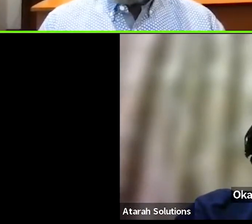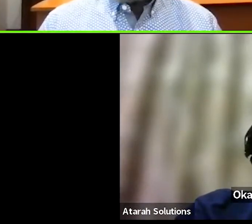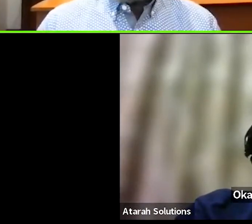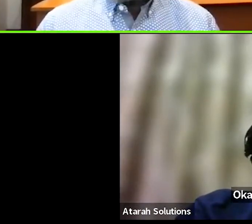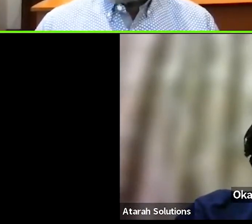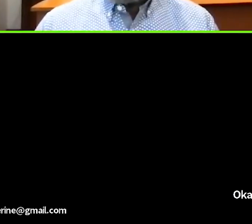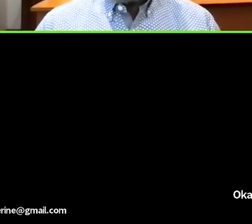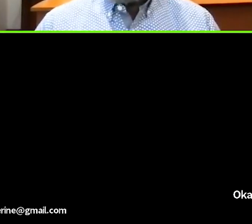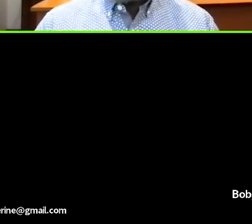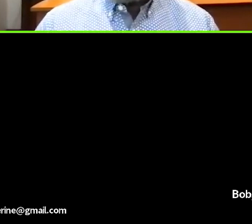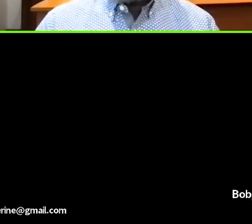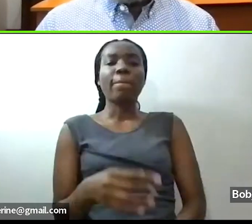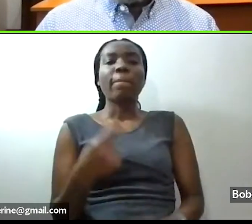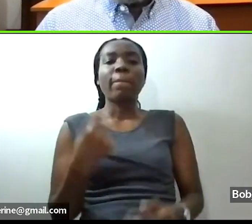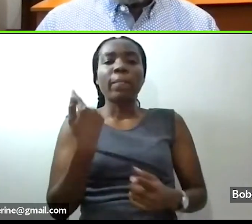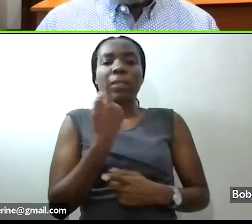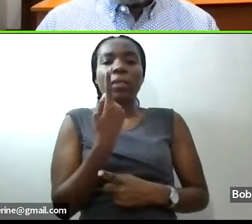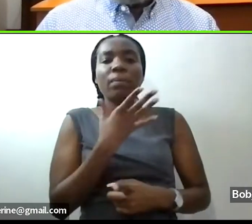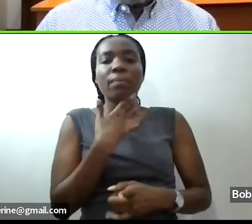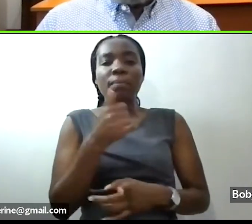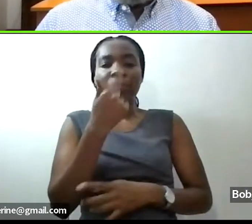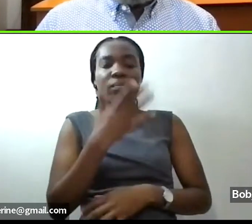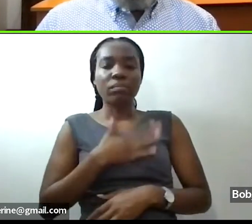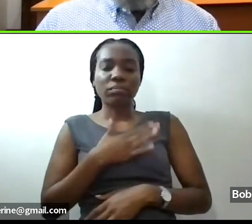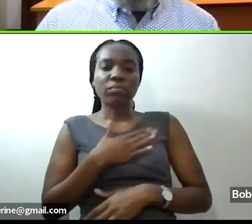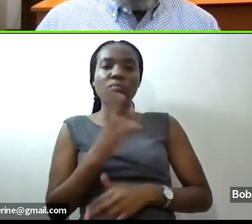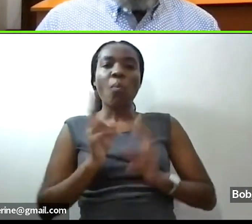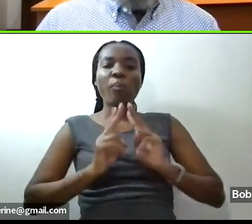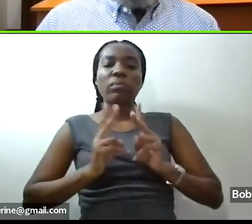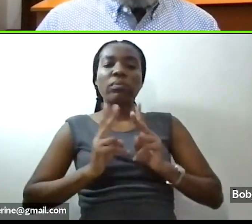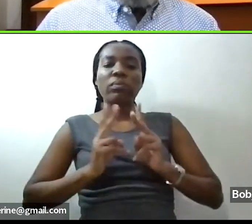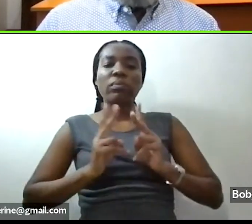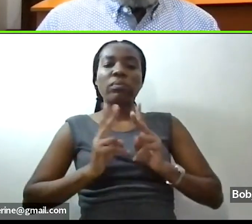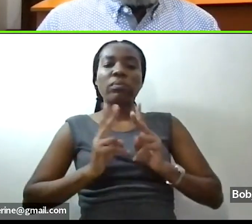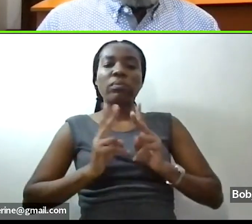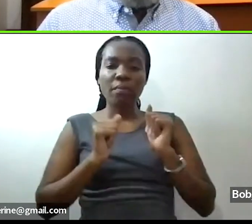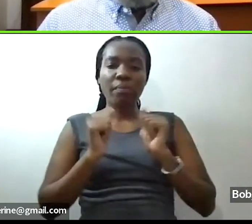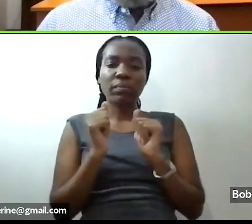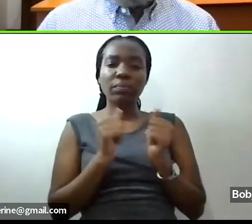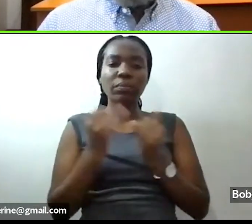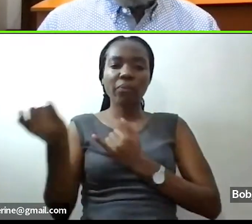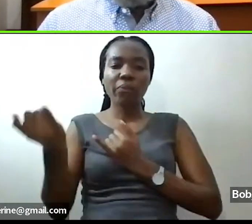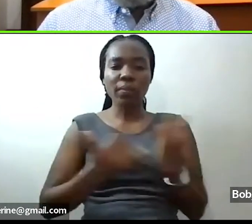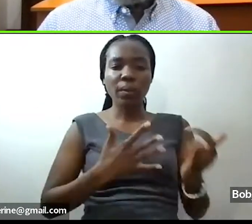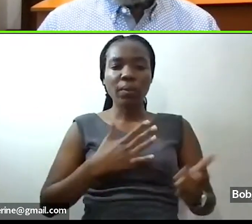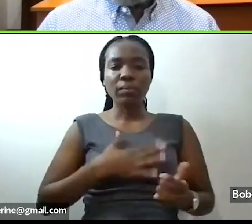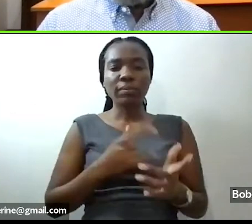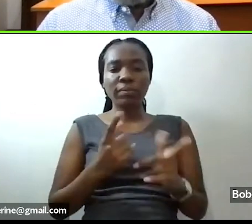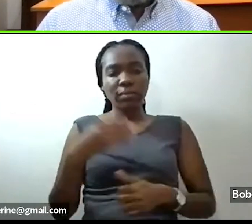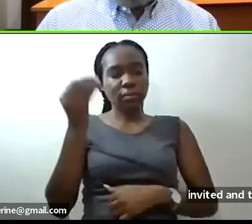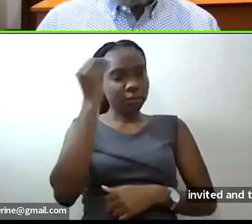Just to say that I was very happy to be invited and to give the knowledge that I